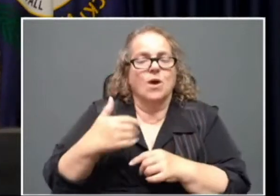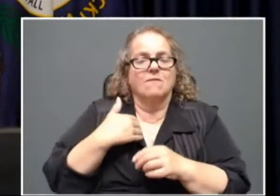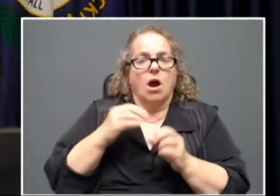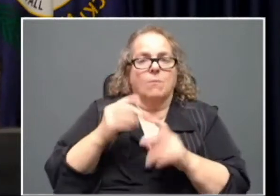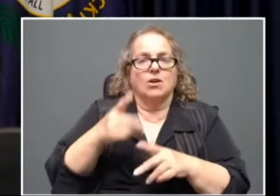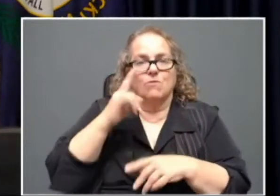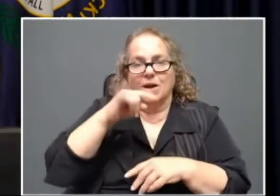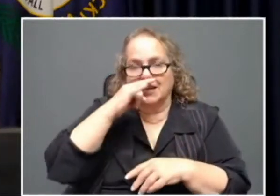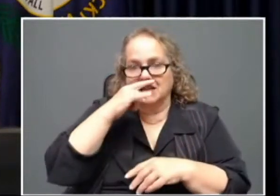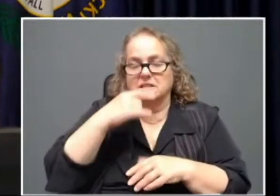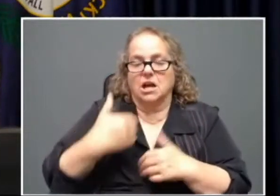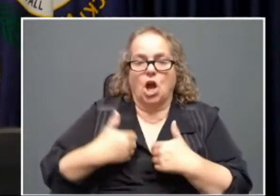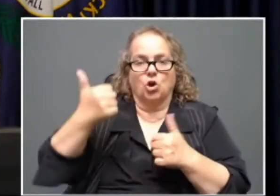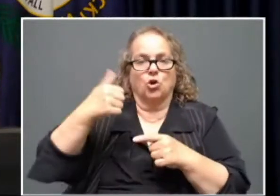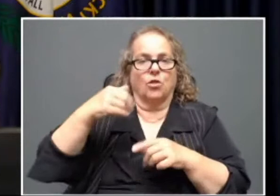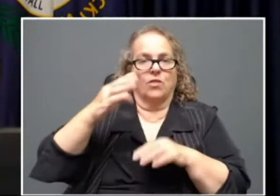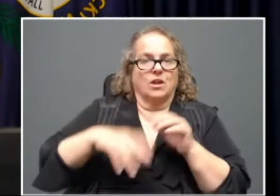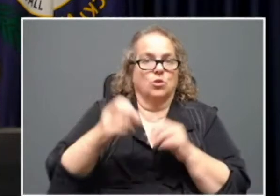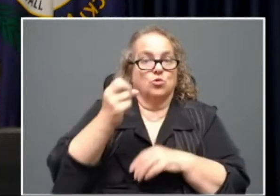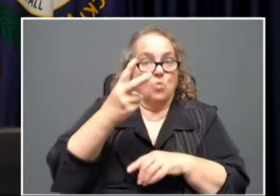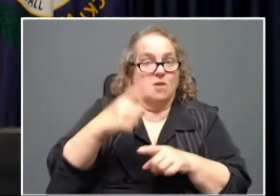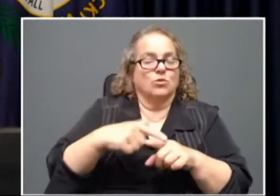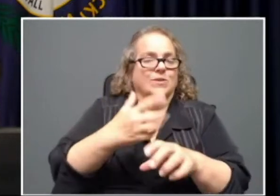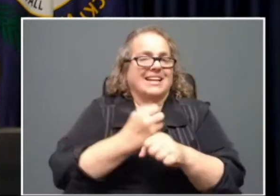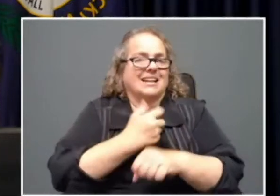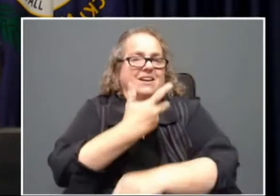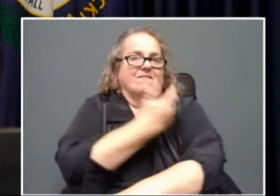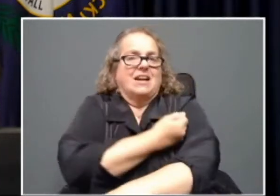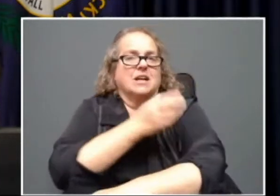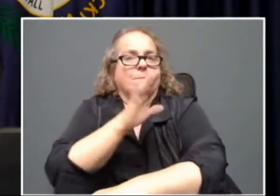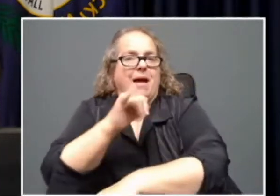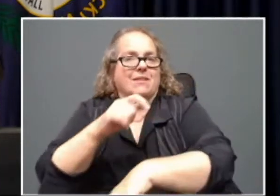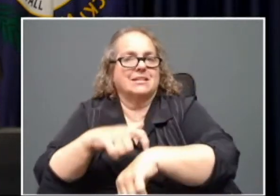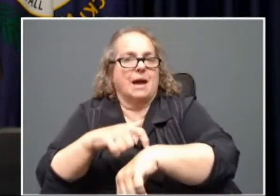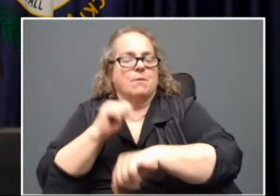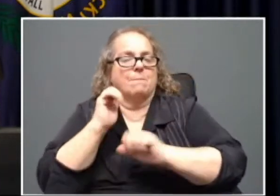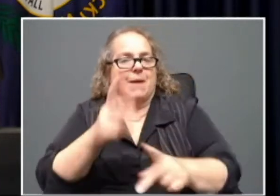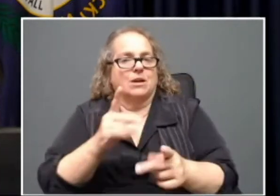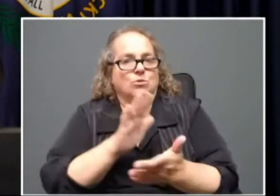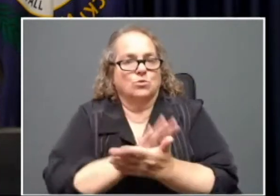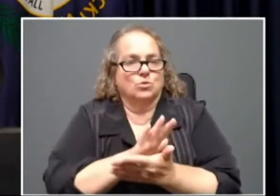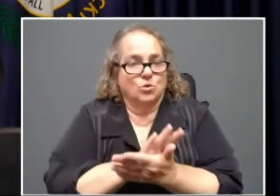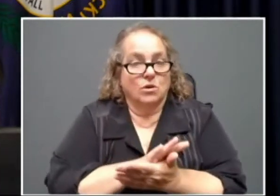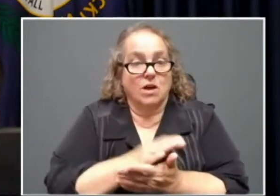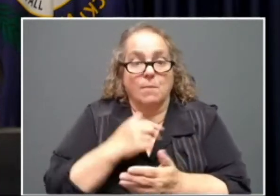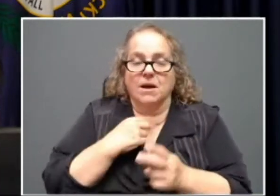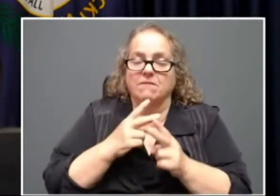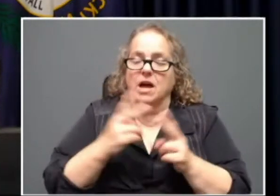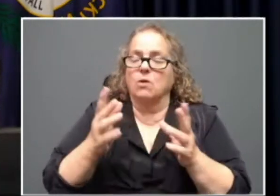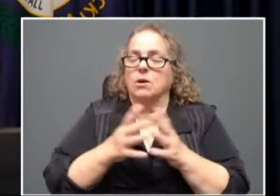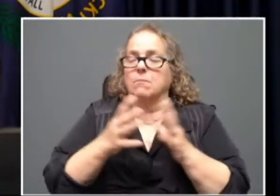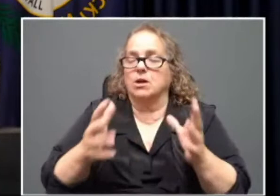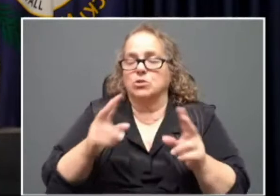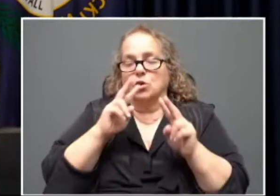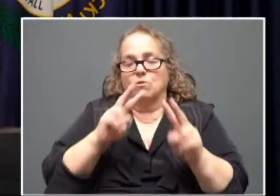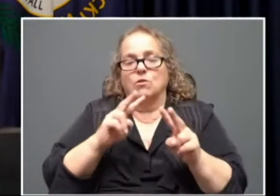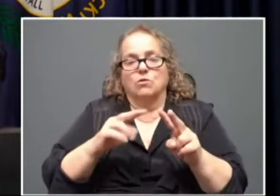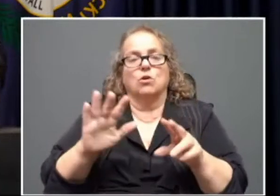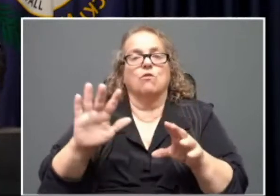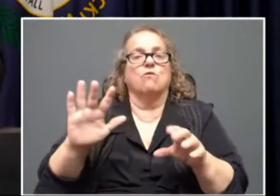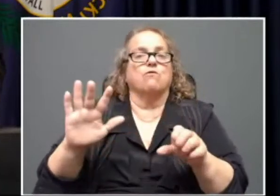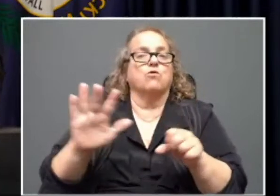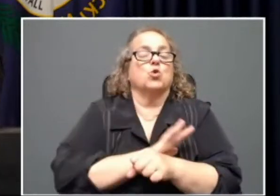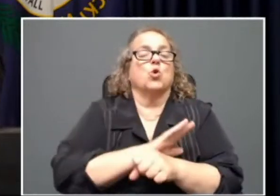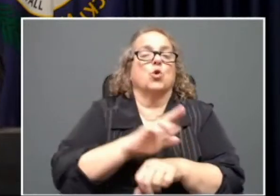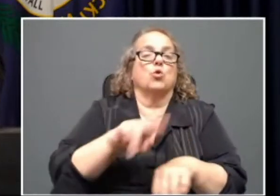than 12 to be vaccinated by the time they go back. I'm very much looking forward to a full normal school year for my kids